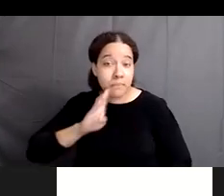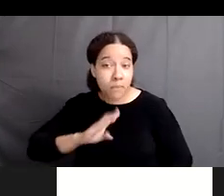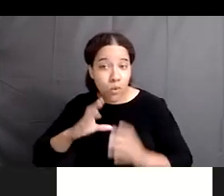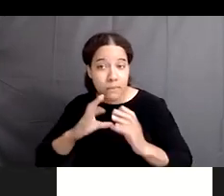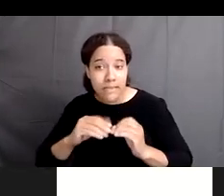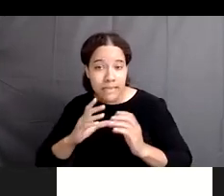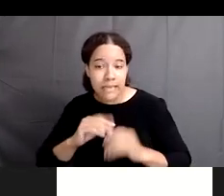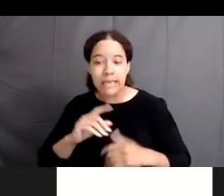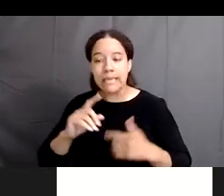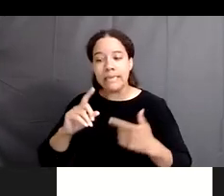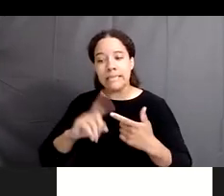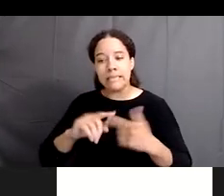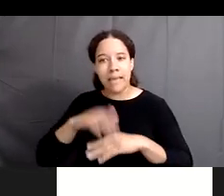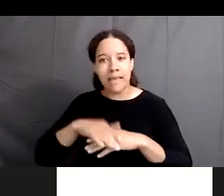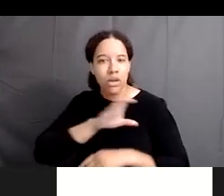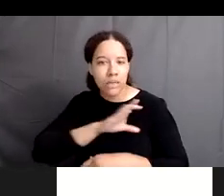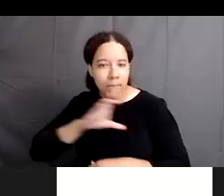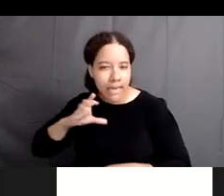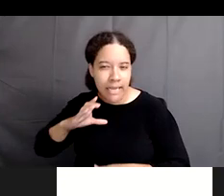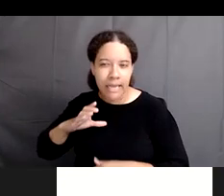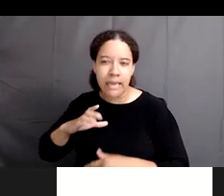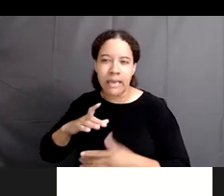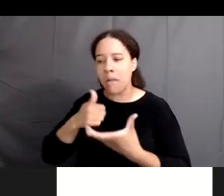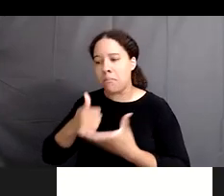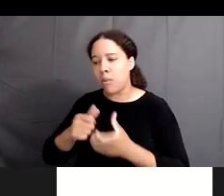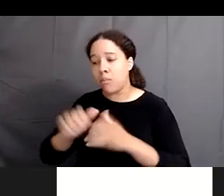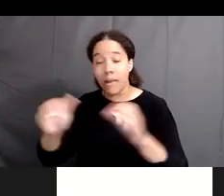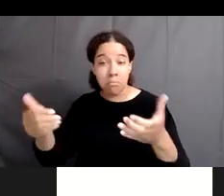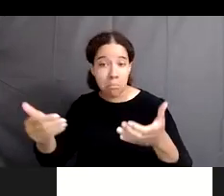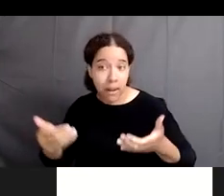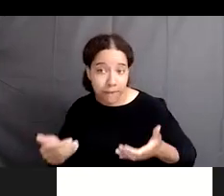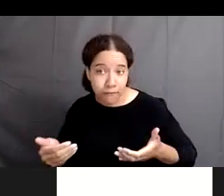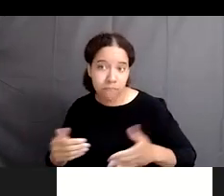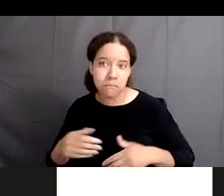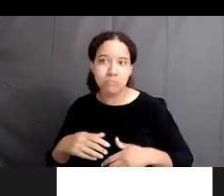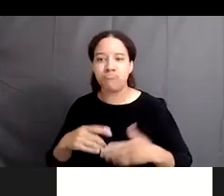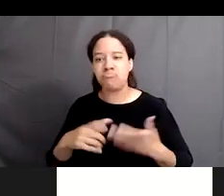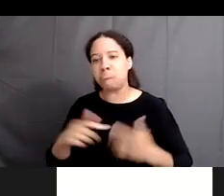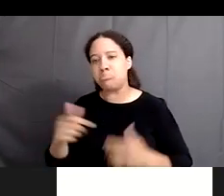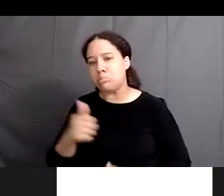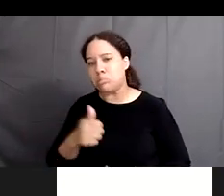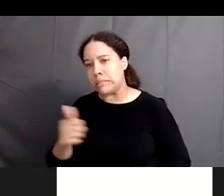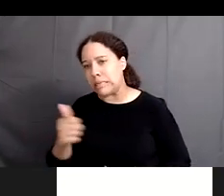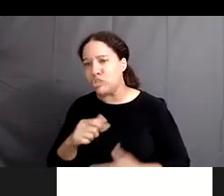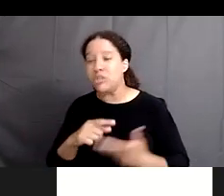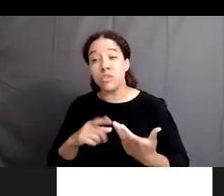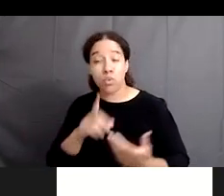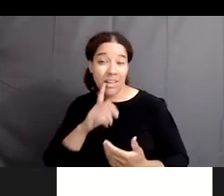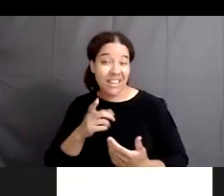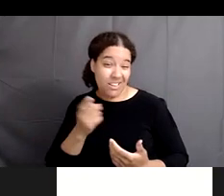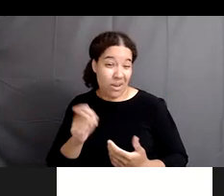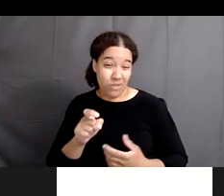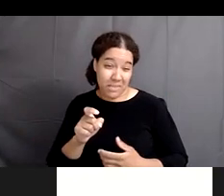committee to help hiring or transportation, or, you know, there is some skin in the game in it,